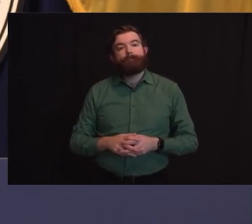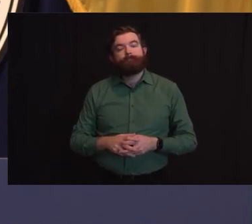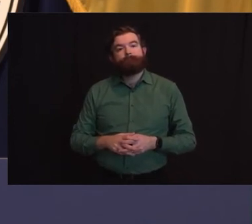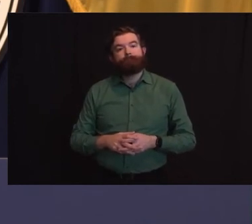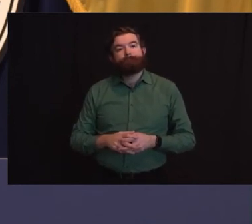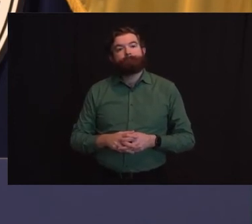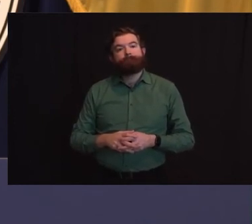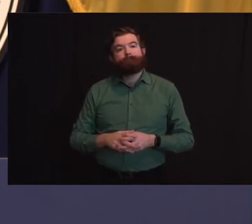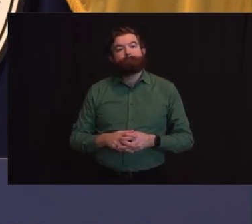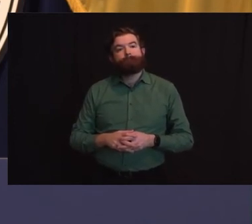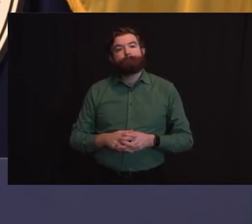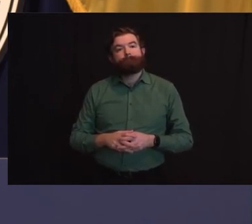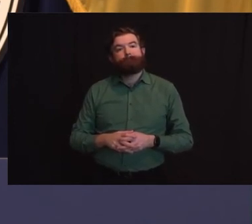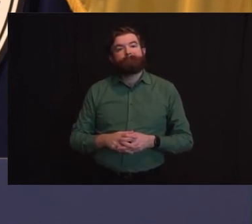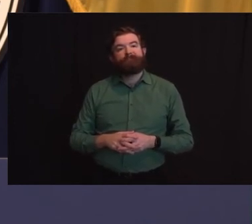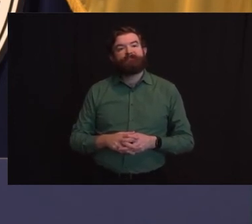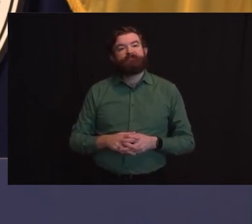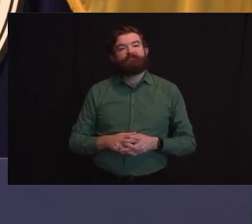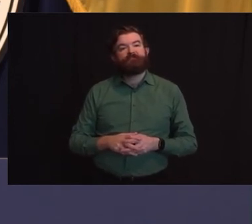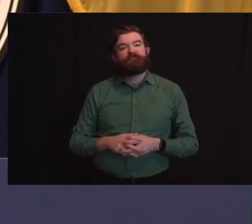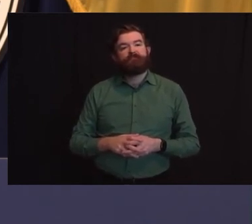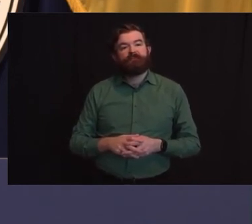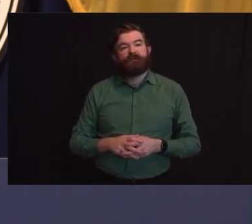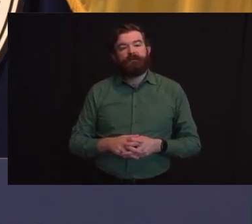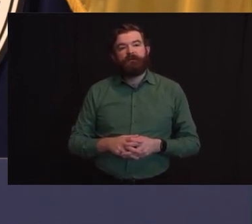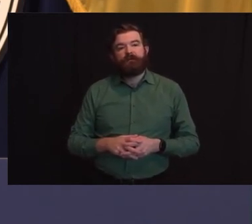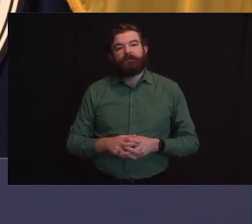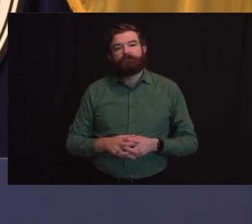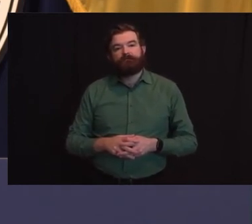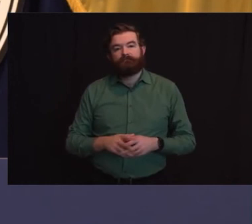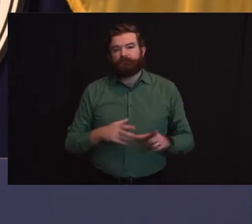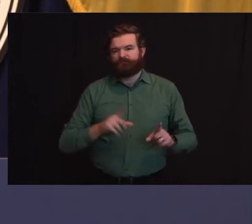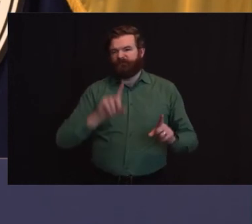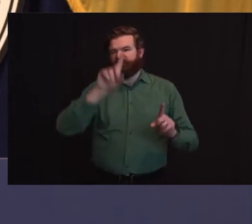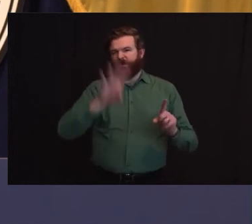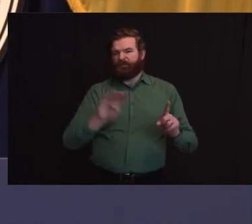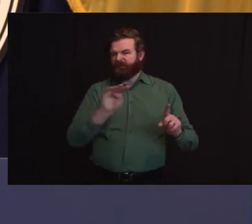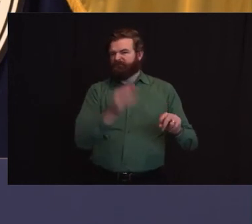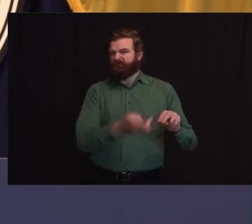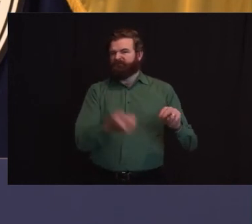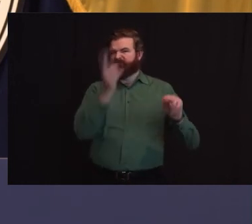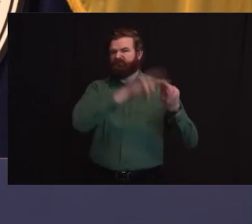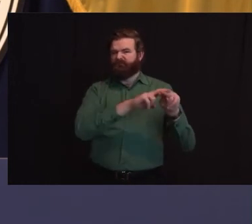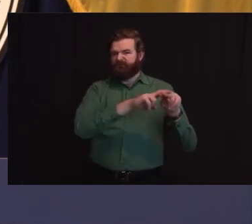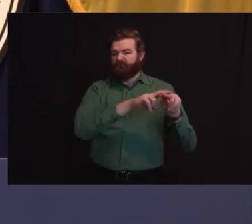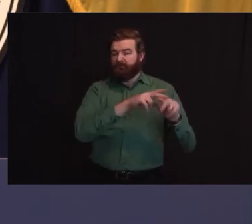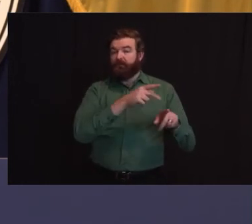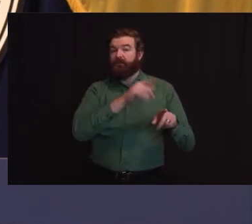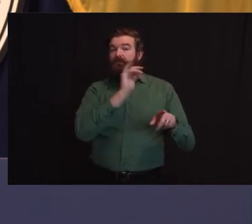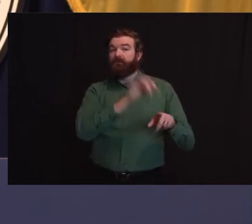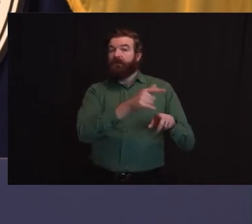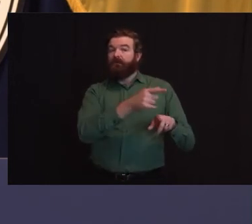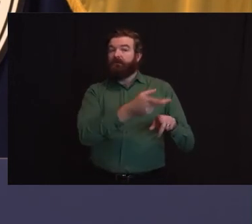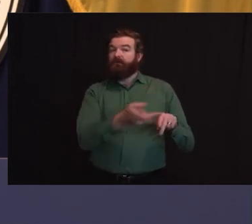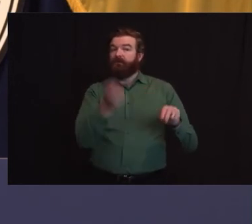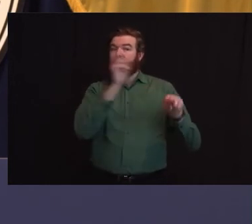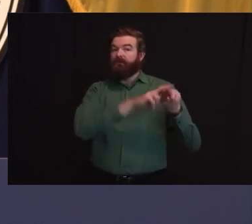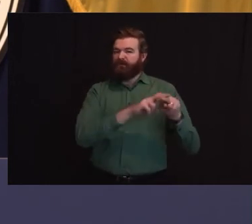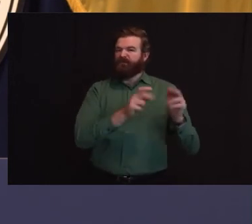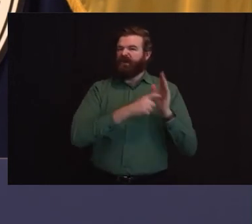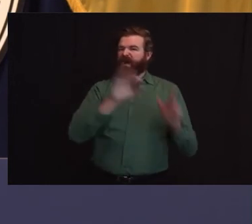uptick, last time we did it from 250 to 500, we did it in 9 days. Looks like we're going to do this in